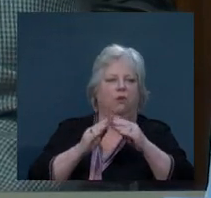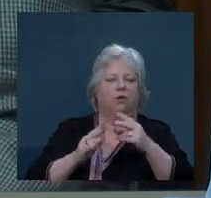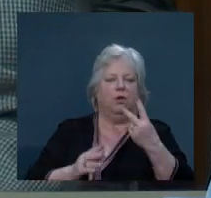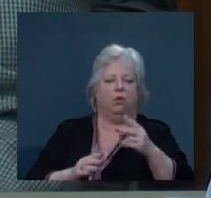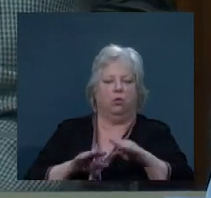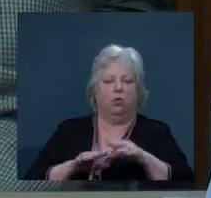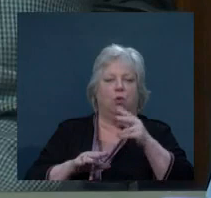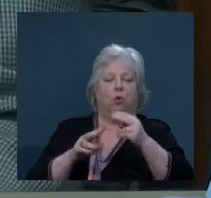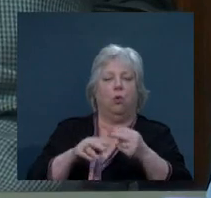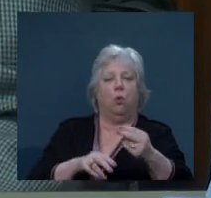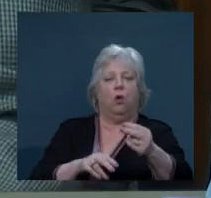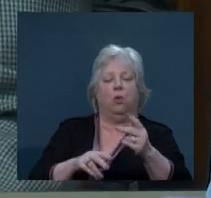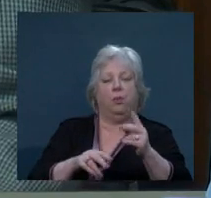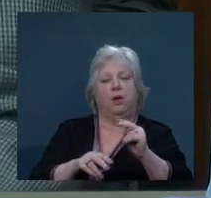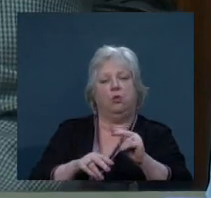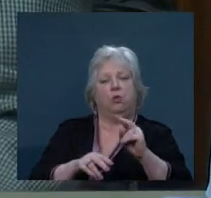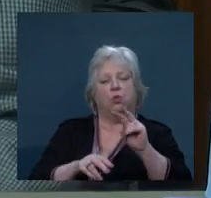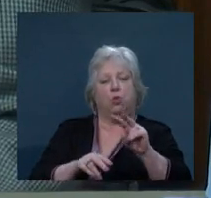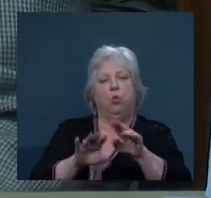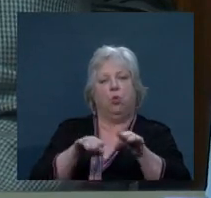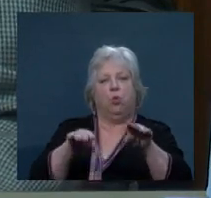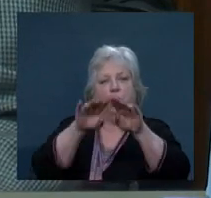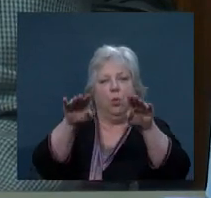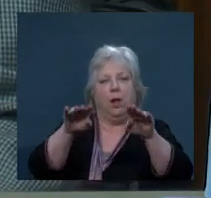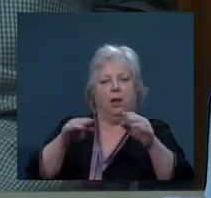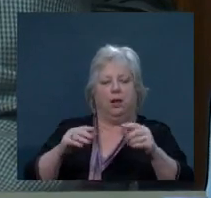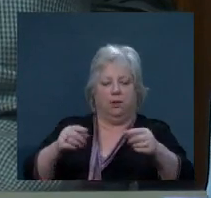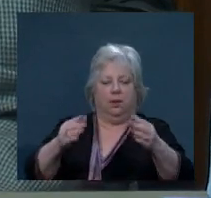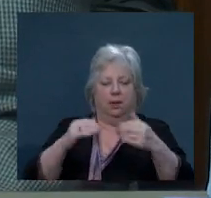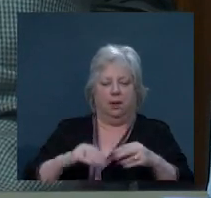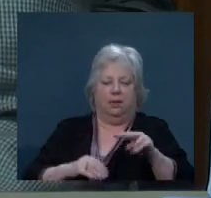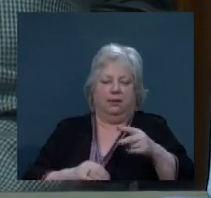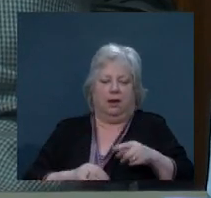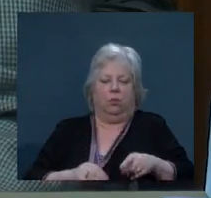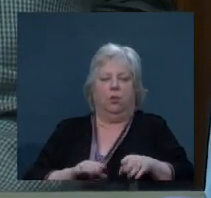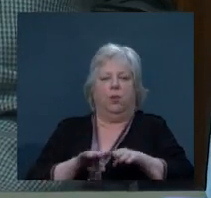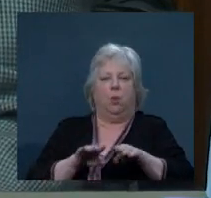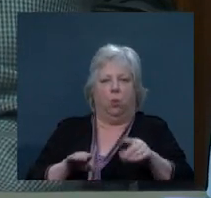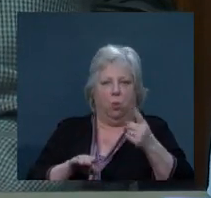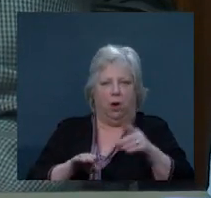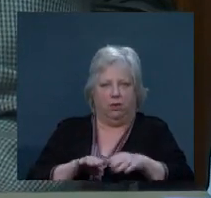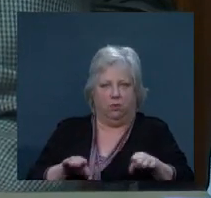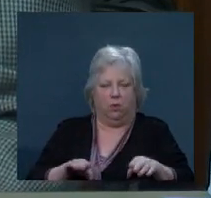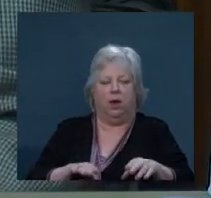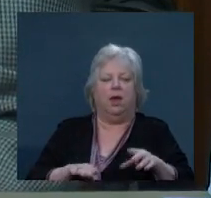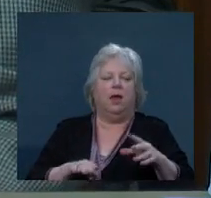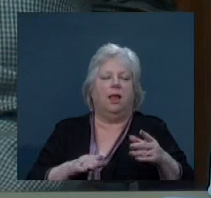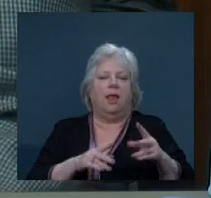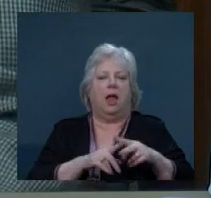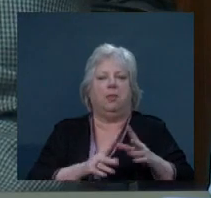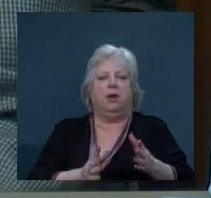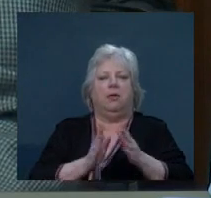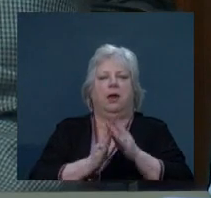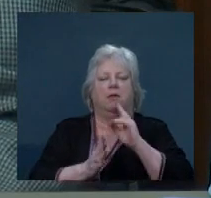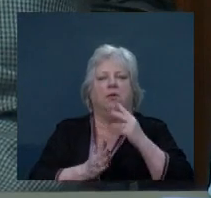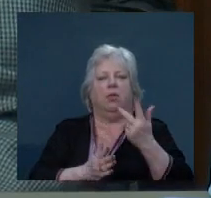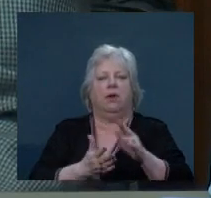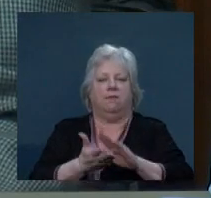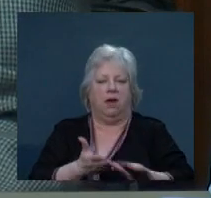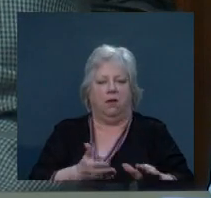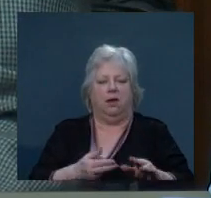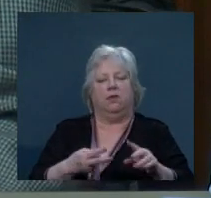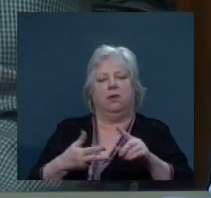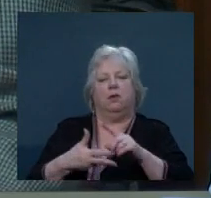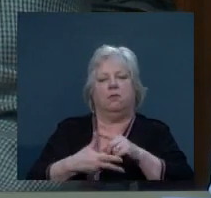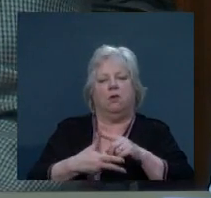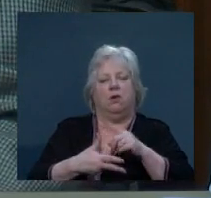in height, with the southern accessory dwelling being 1 story. The applicant is requesting 3 variances with the proposed development. The first